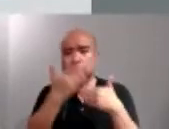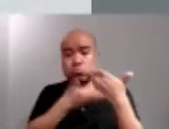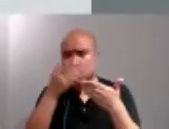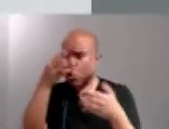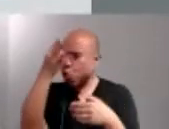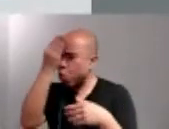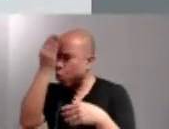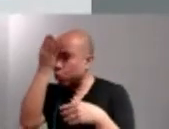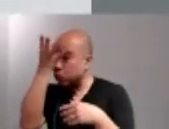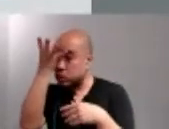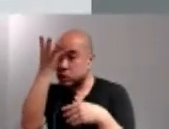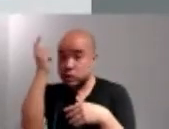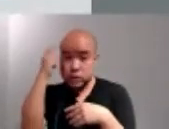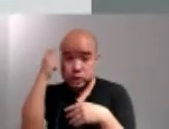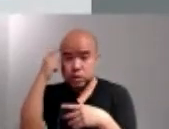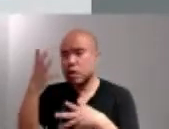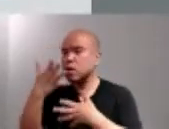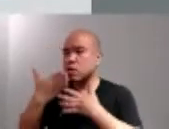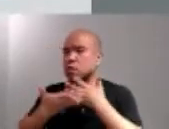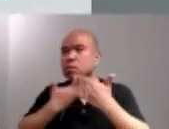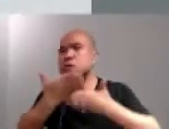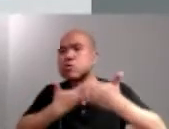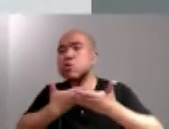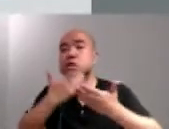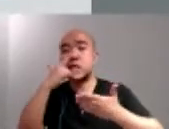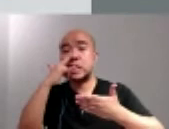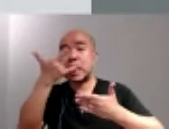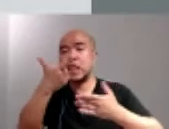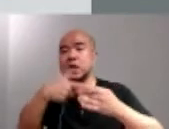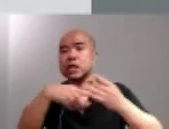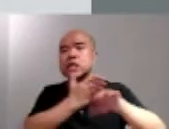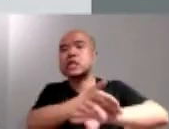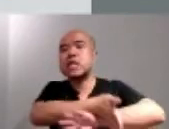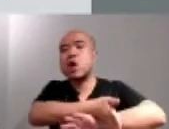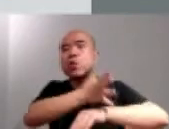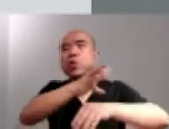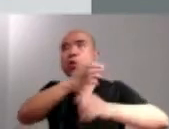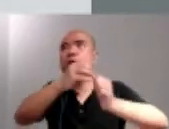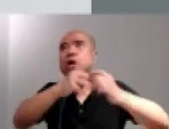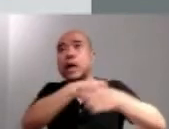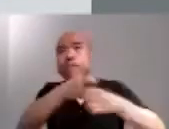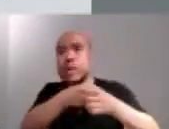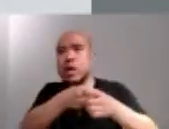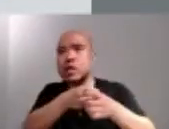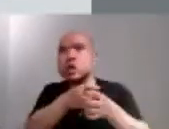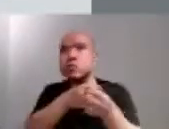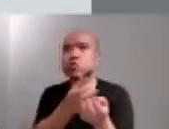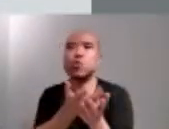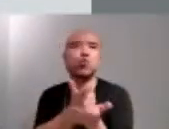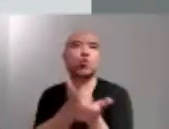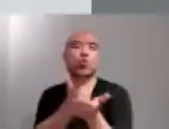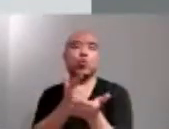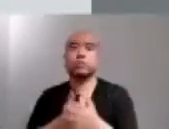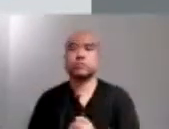young entrepreneur and social entrepreneur in Korea. We think that it can be a business that fits to